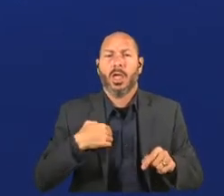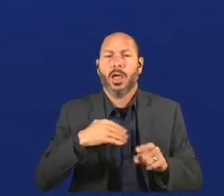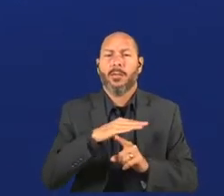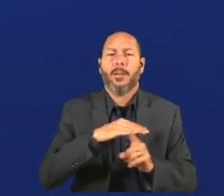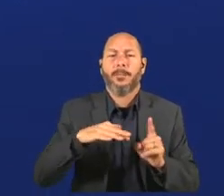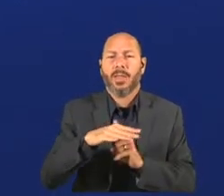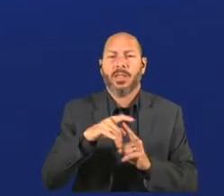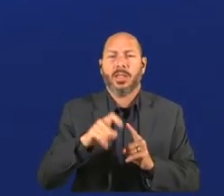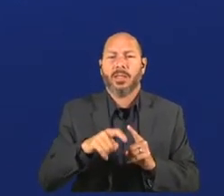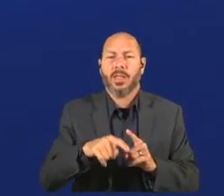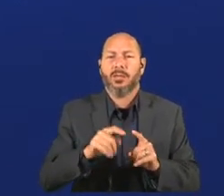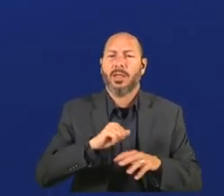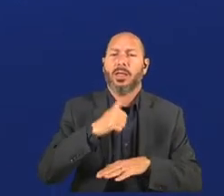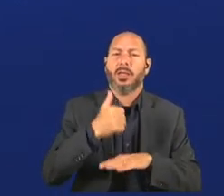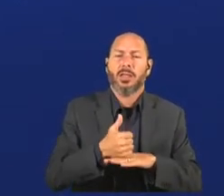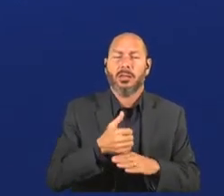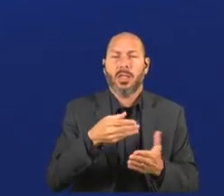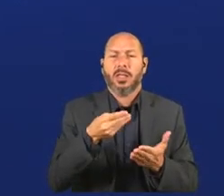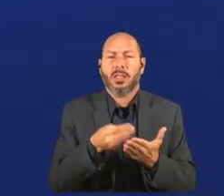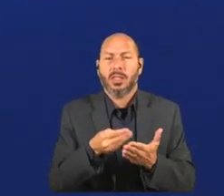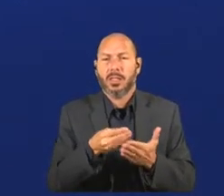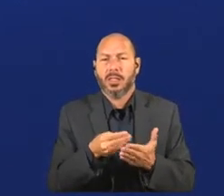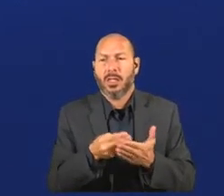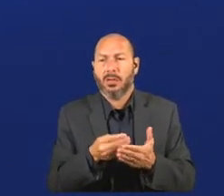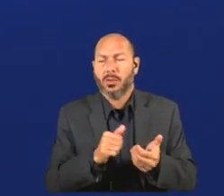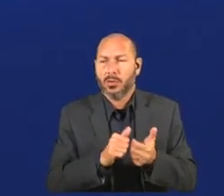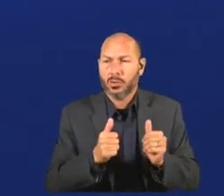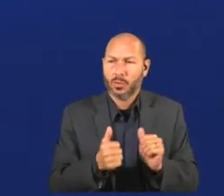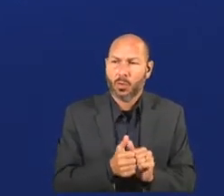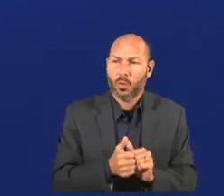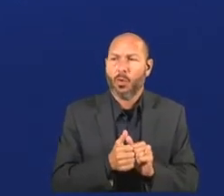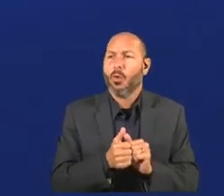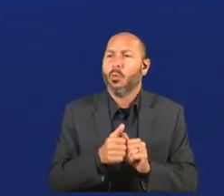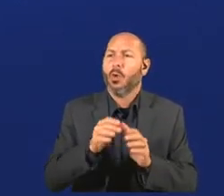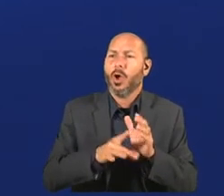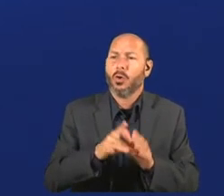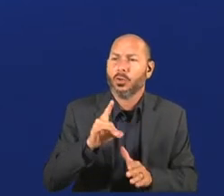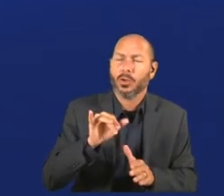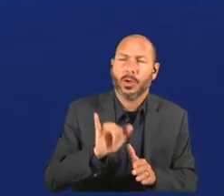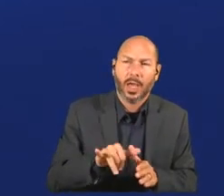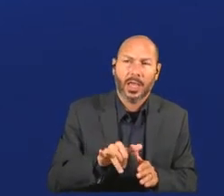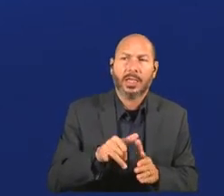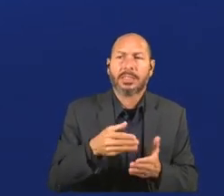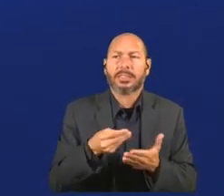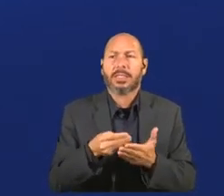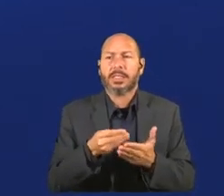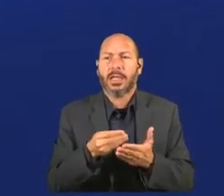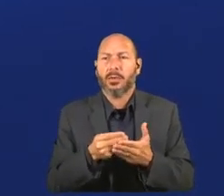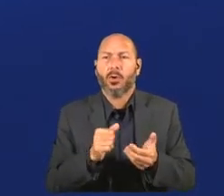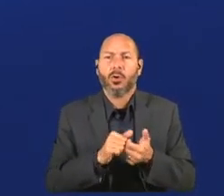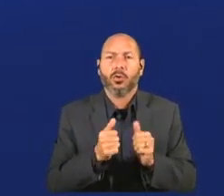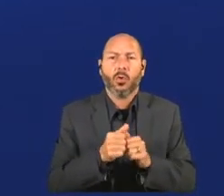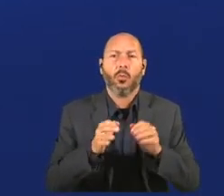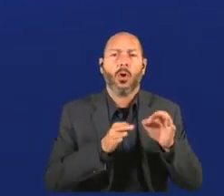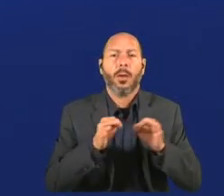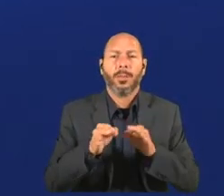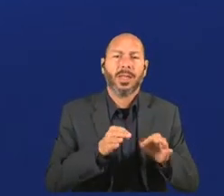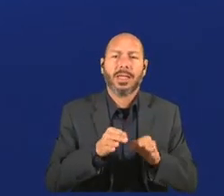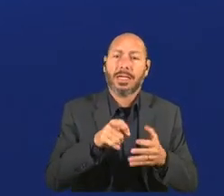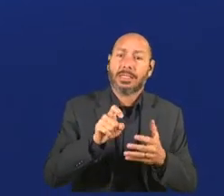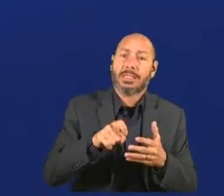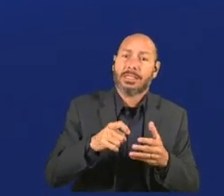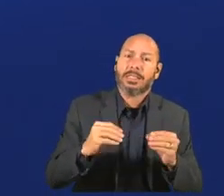make difficult decisions about how you allocate the funds and how you justify the use of those funds and how you coordinate initiatives to take